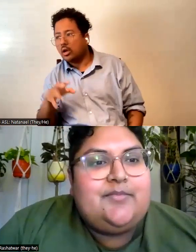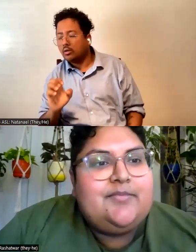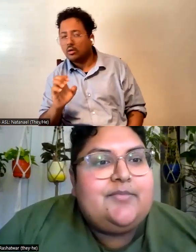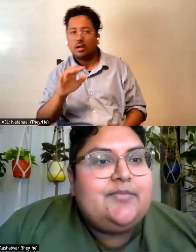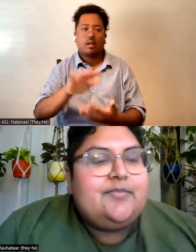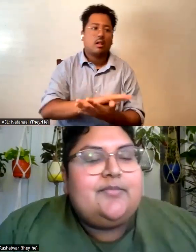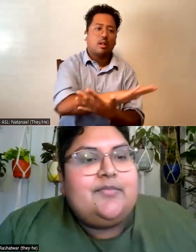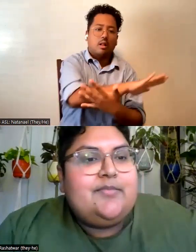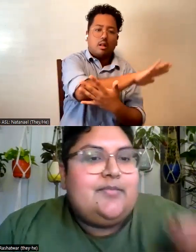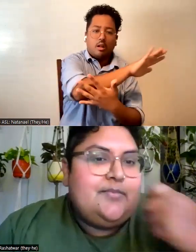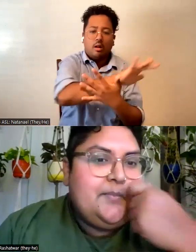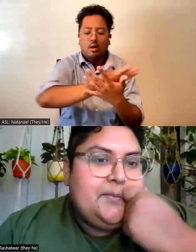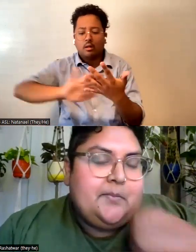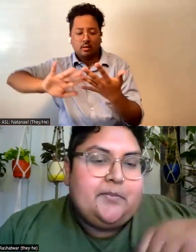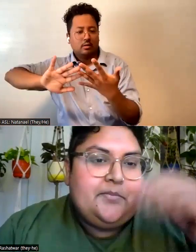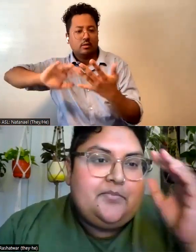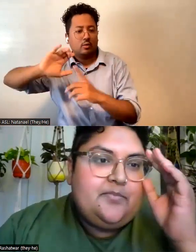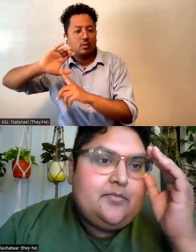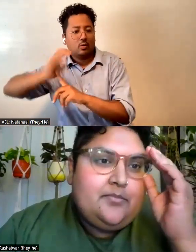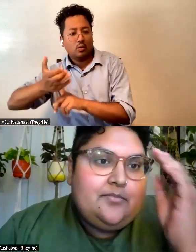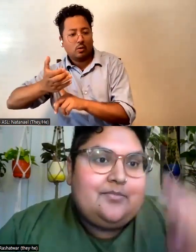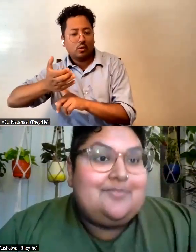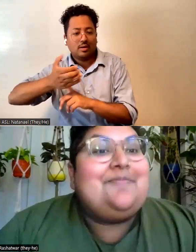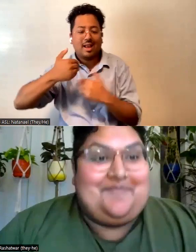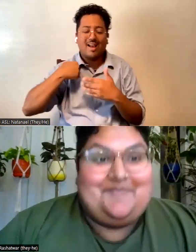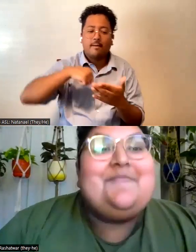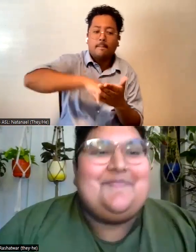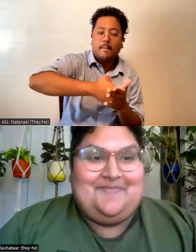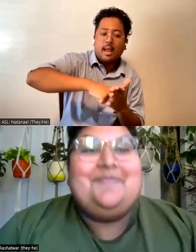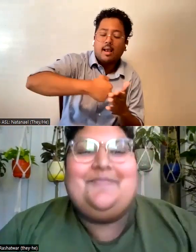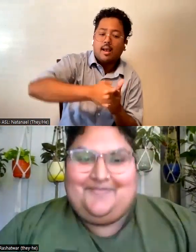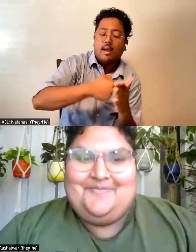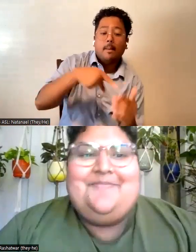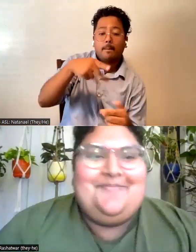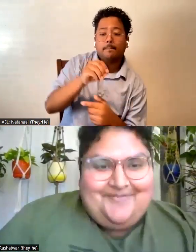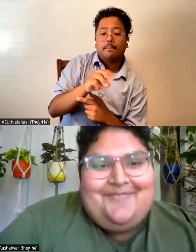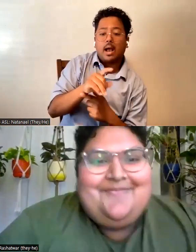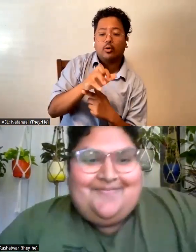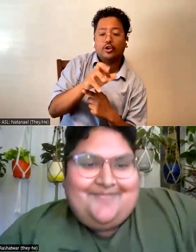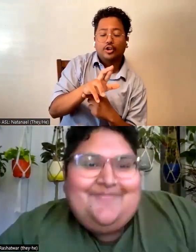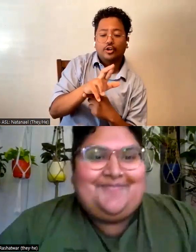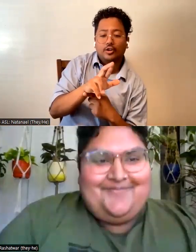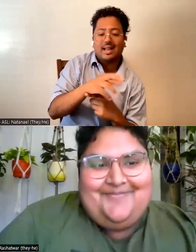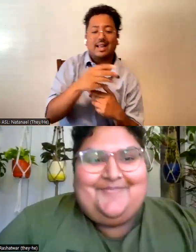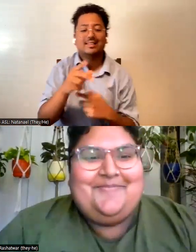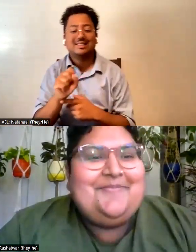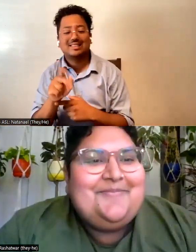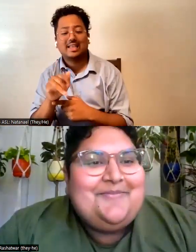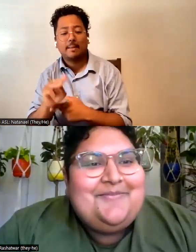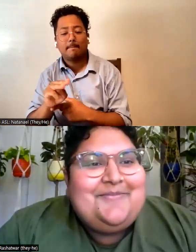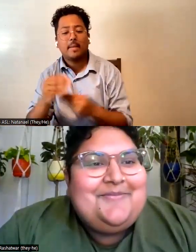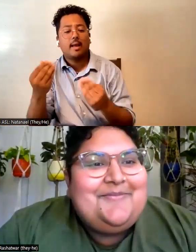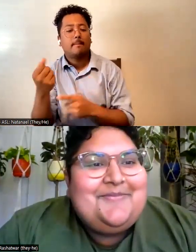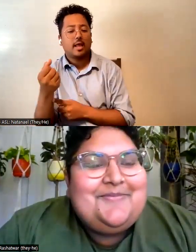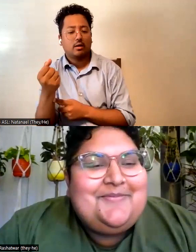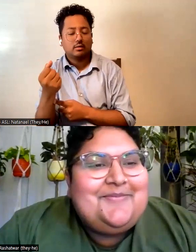across cultural histories of powdered and skim milk. We're going to get into that during the webinar. Representations of the gut and